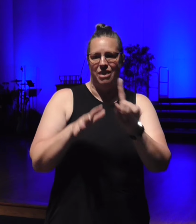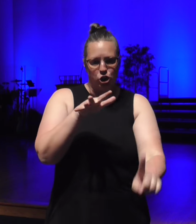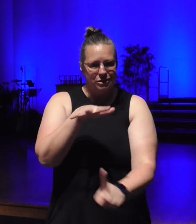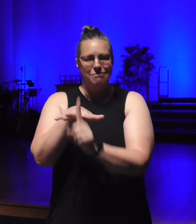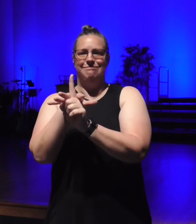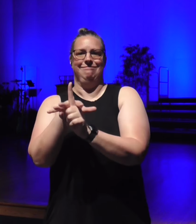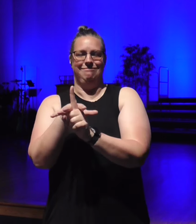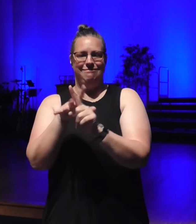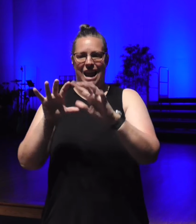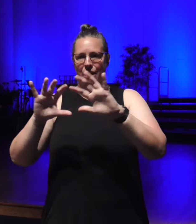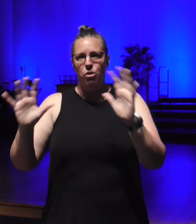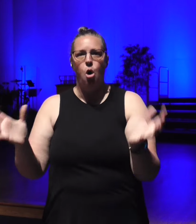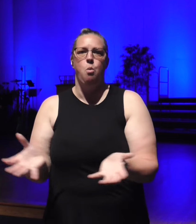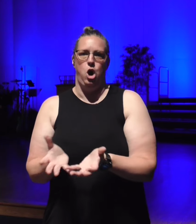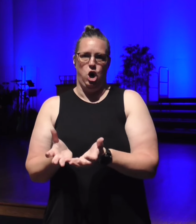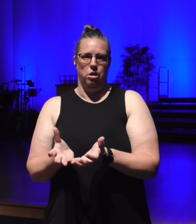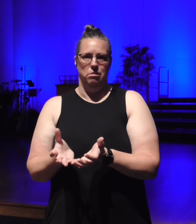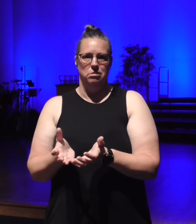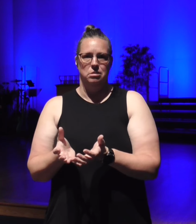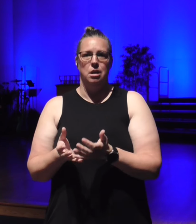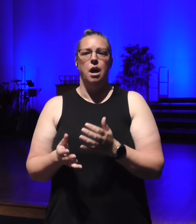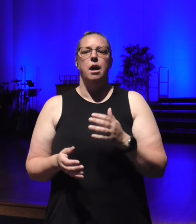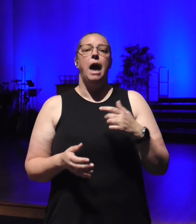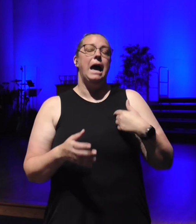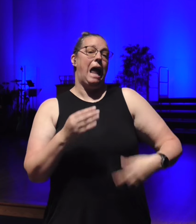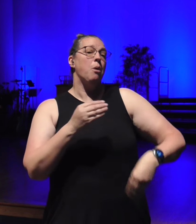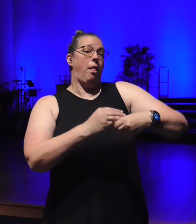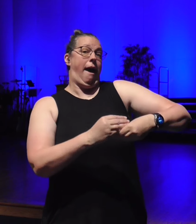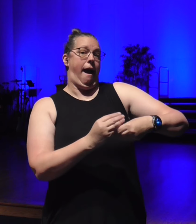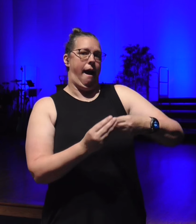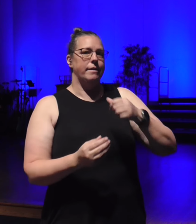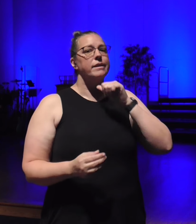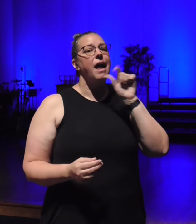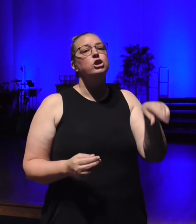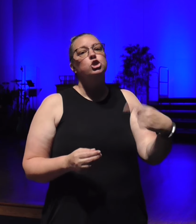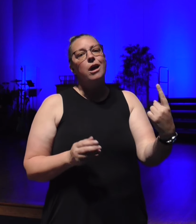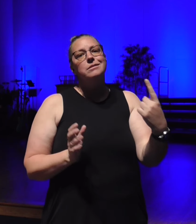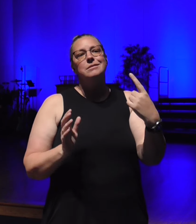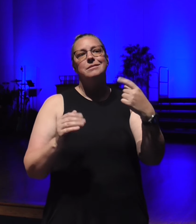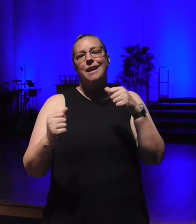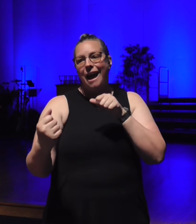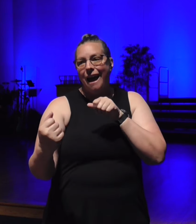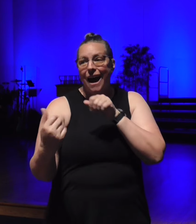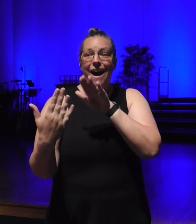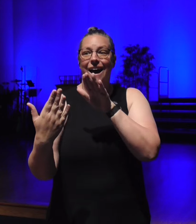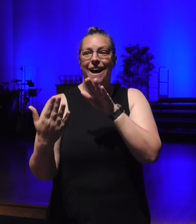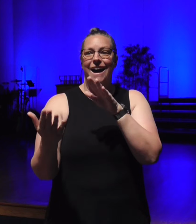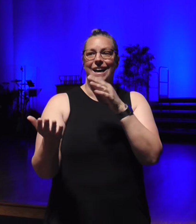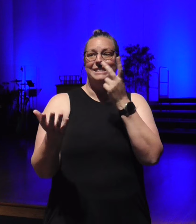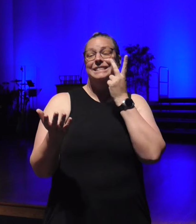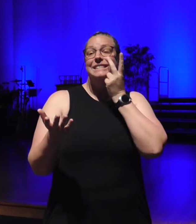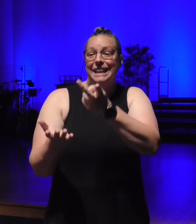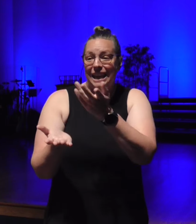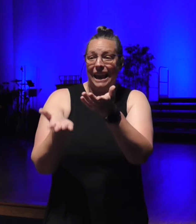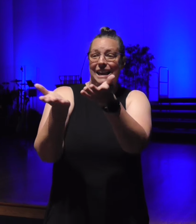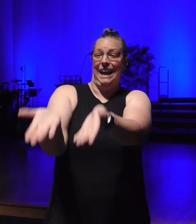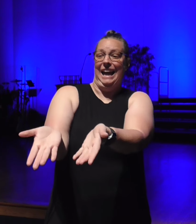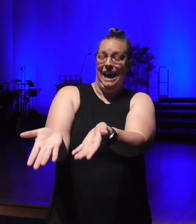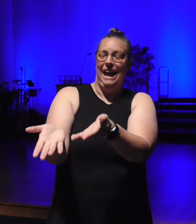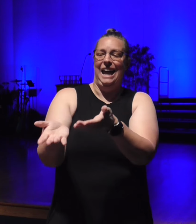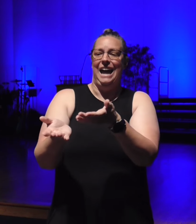in. She says a Glorian, and I would add to her definition, not just an encounter of grace, but anything in your life